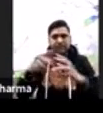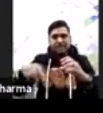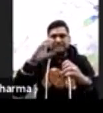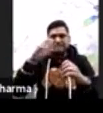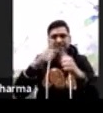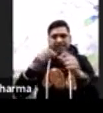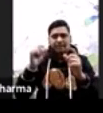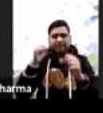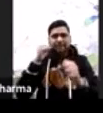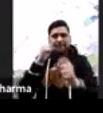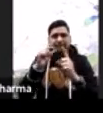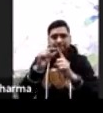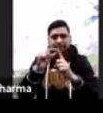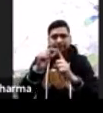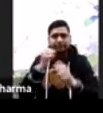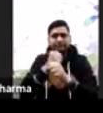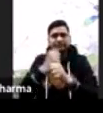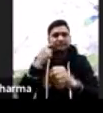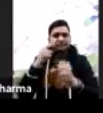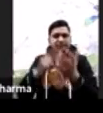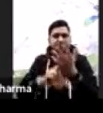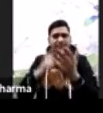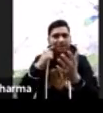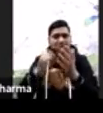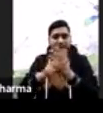view our role as a corporate citizen.